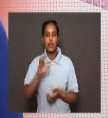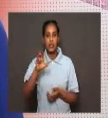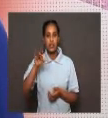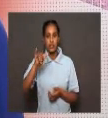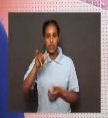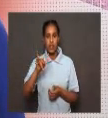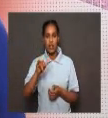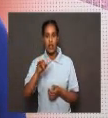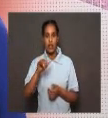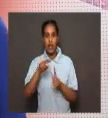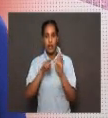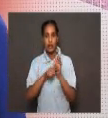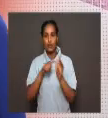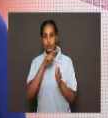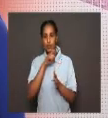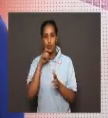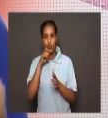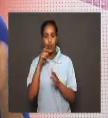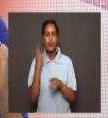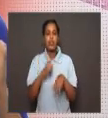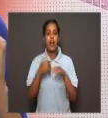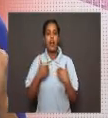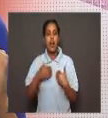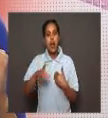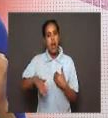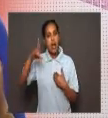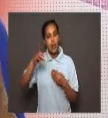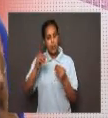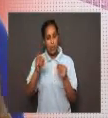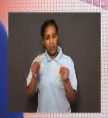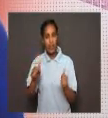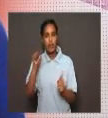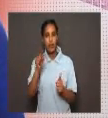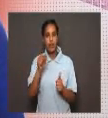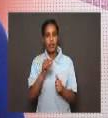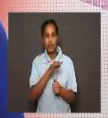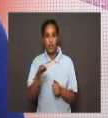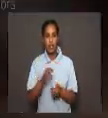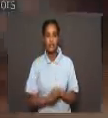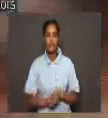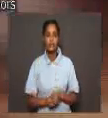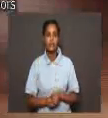Crystalline ionic solids often have high melting points as well.